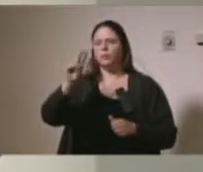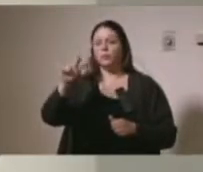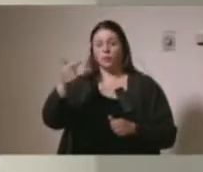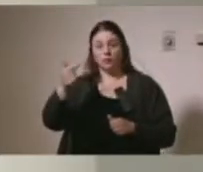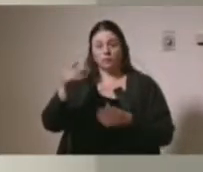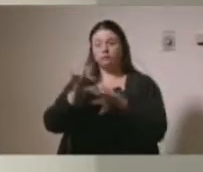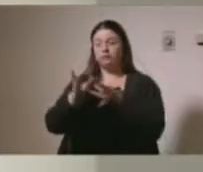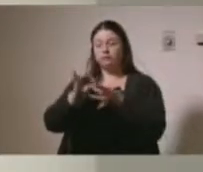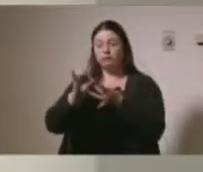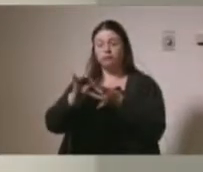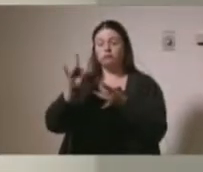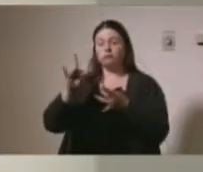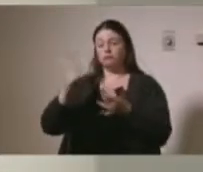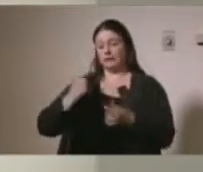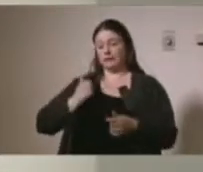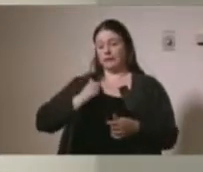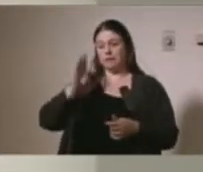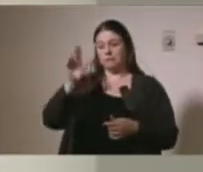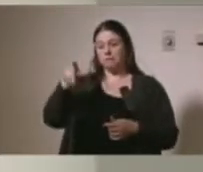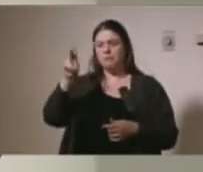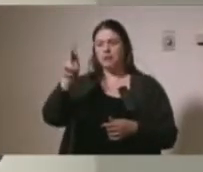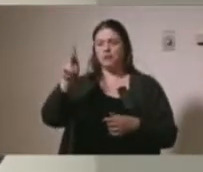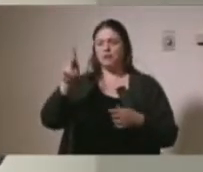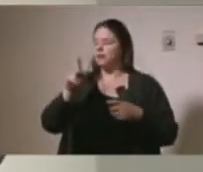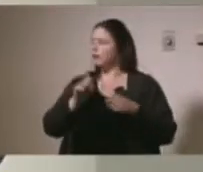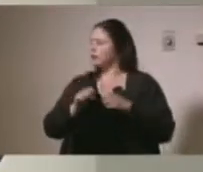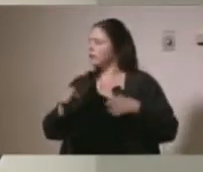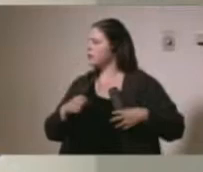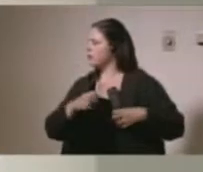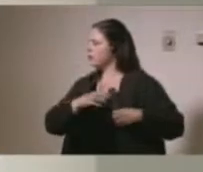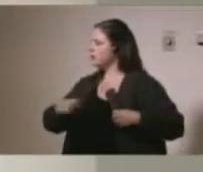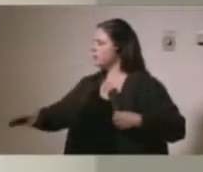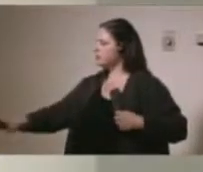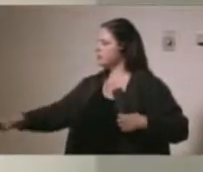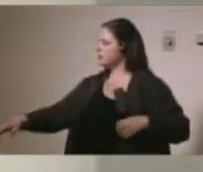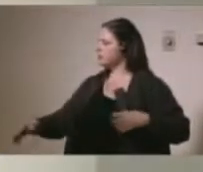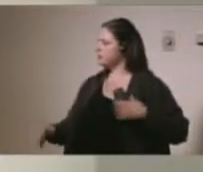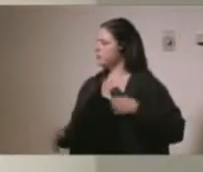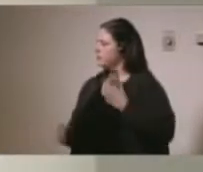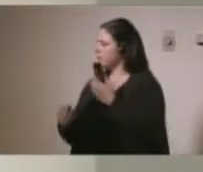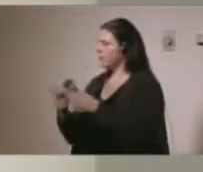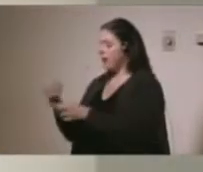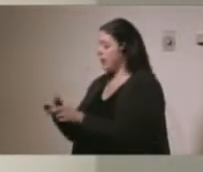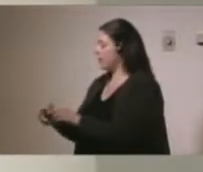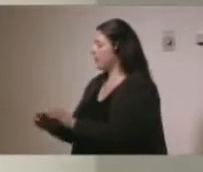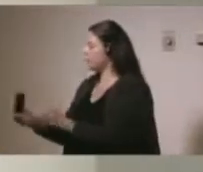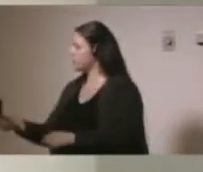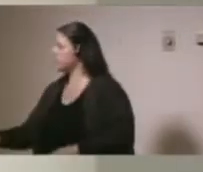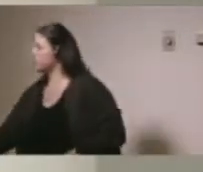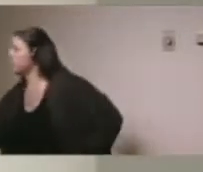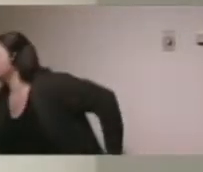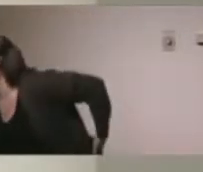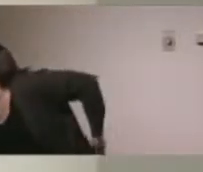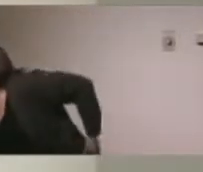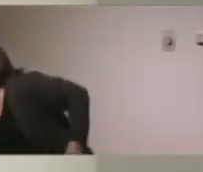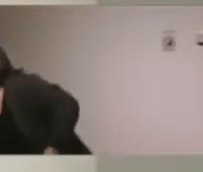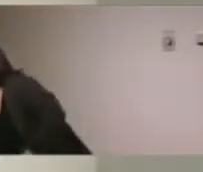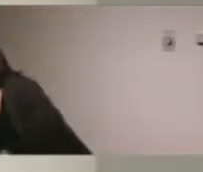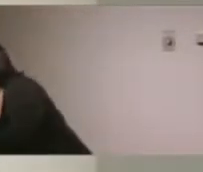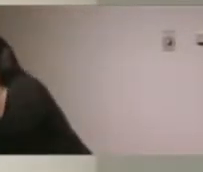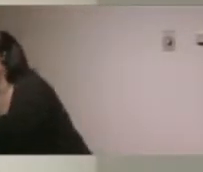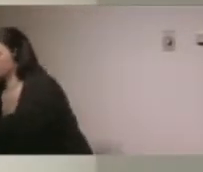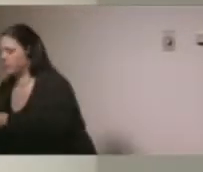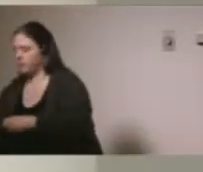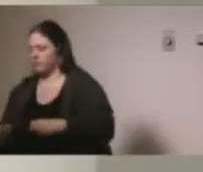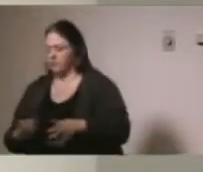system. It is well established, and it's a monopoly, and in reality, she demonstrated